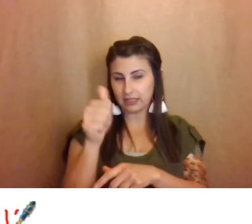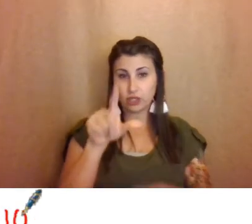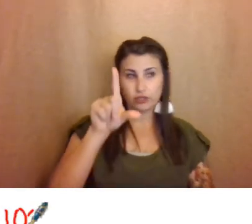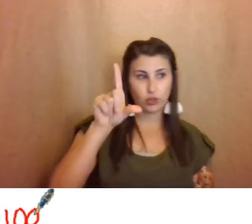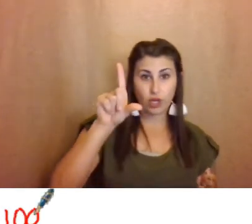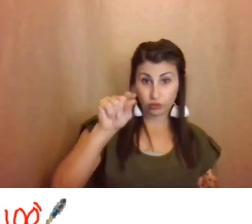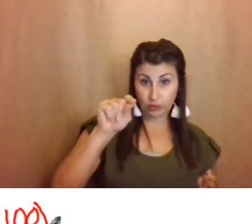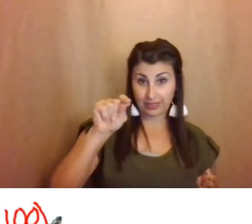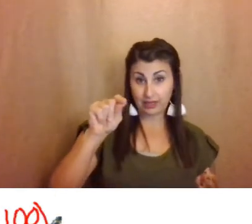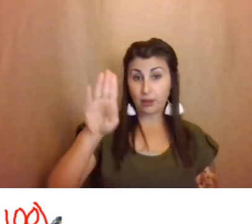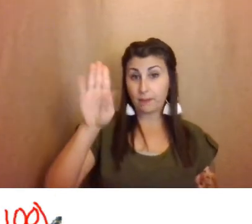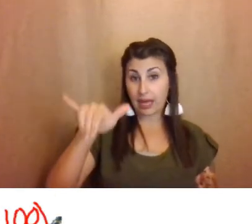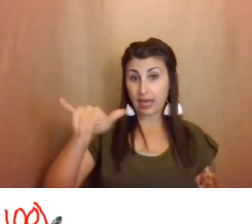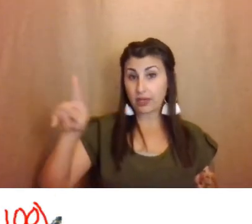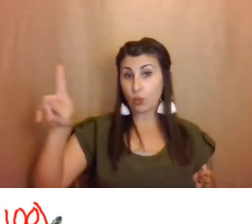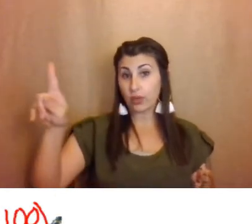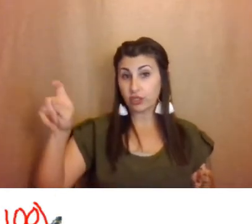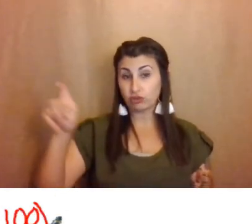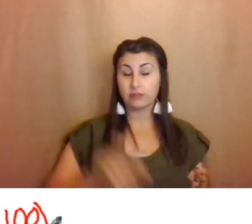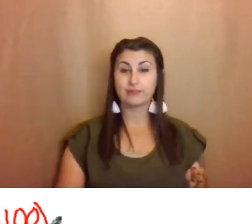20 by 100.